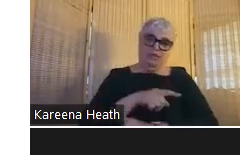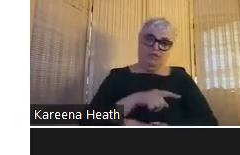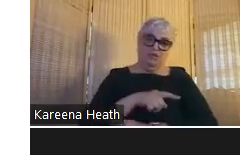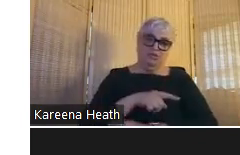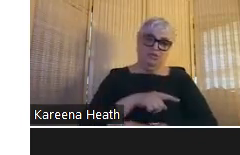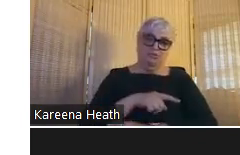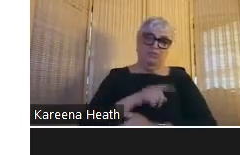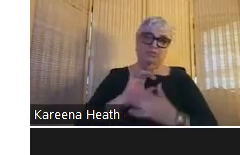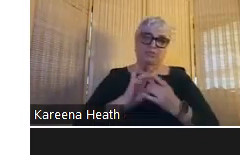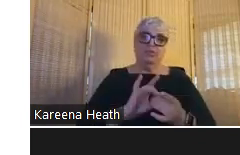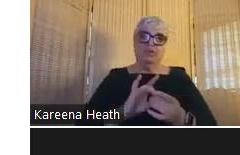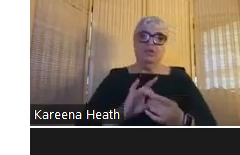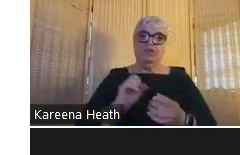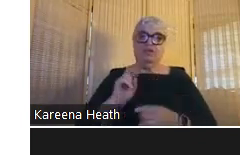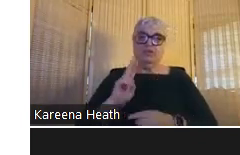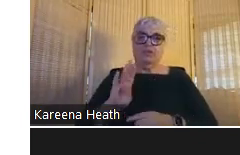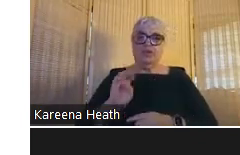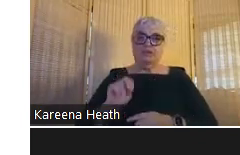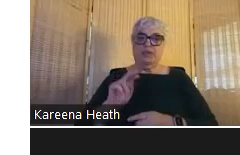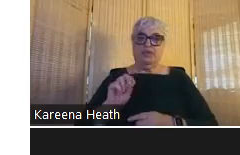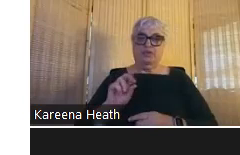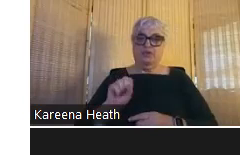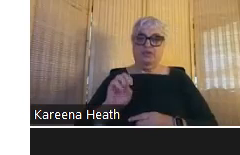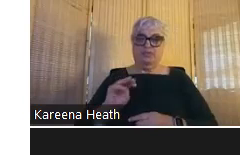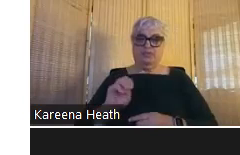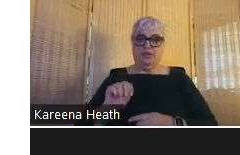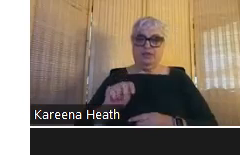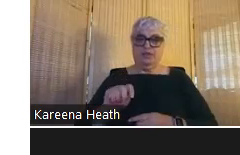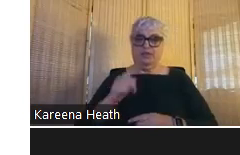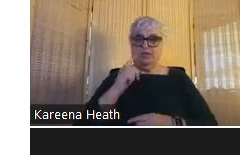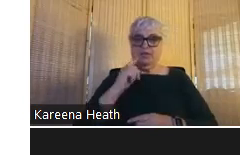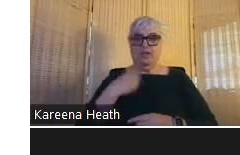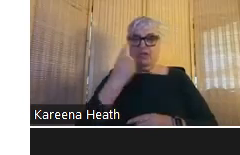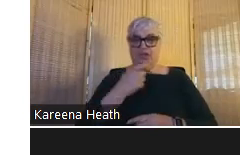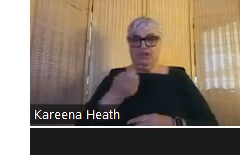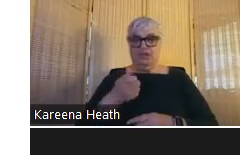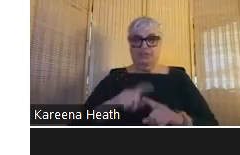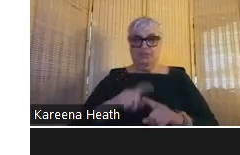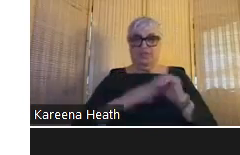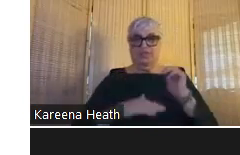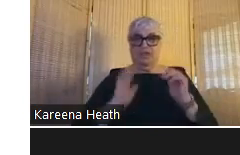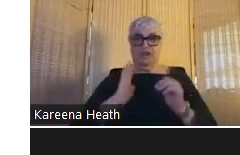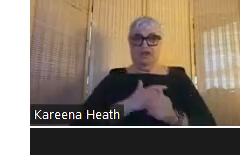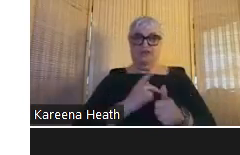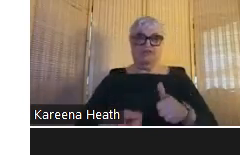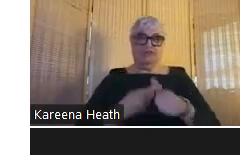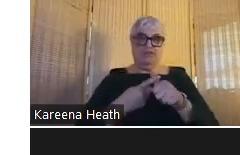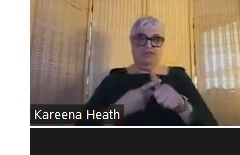the relevant sub-endorsement for those standards. So you will see it looks a little bit different than our first proposed